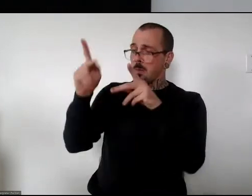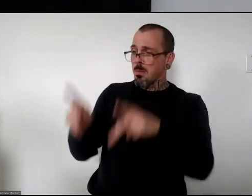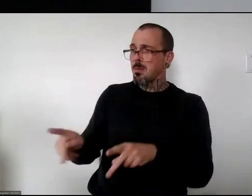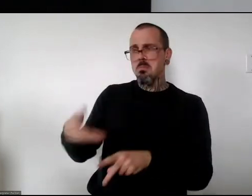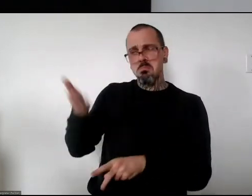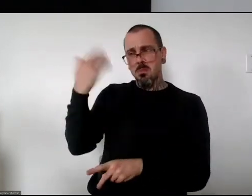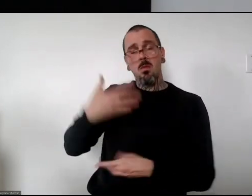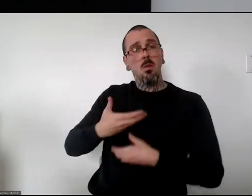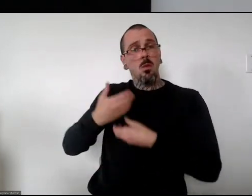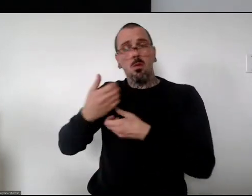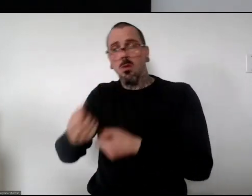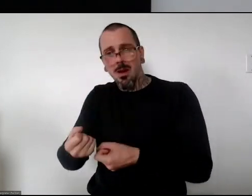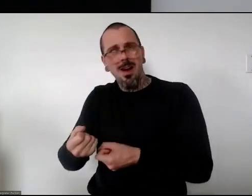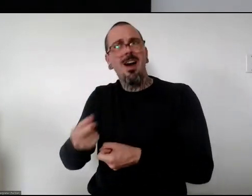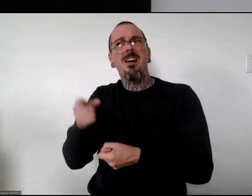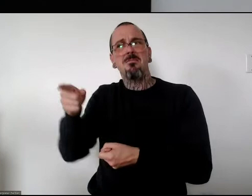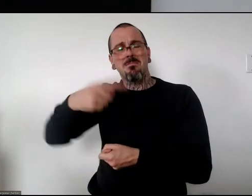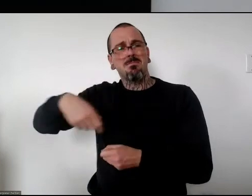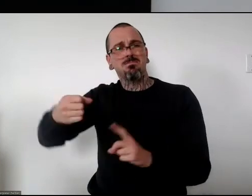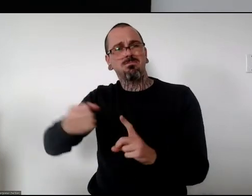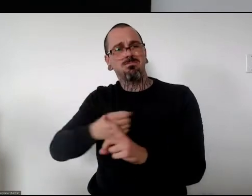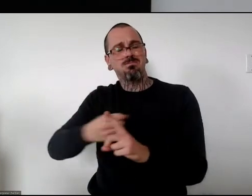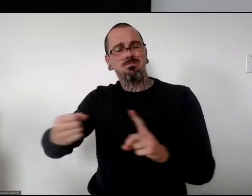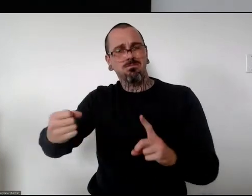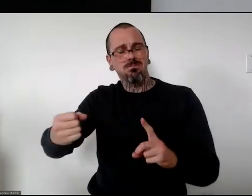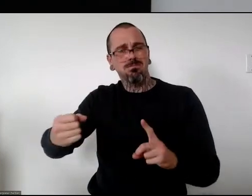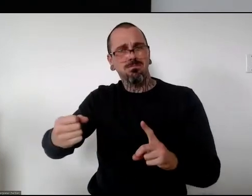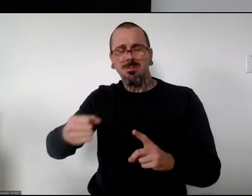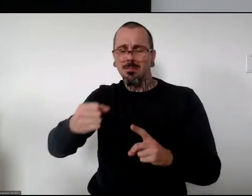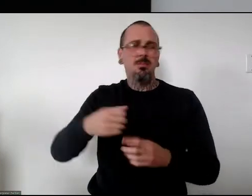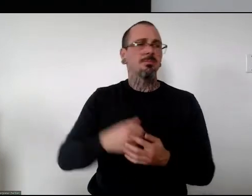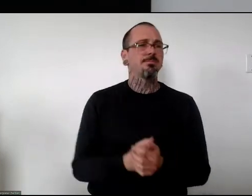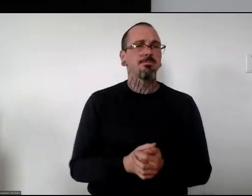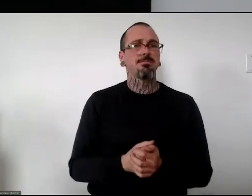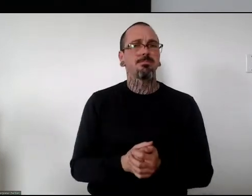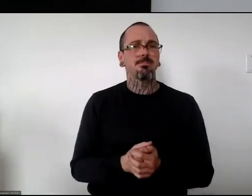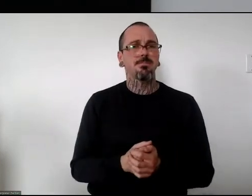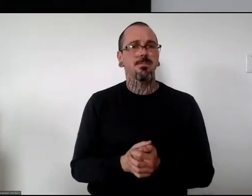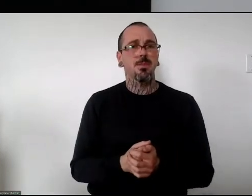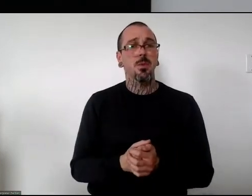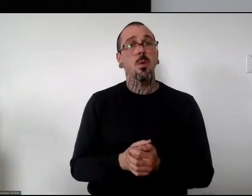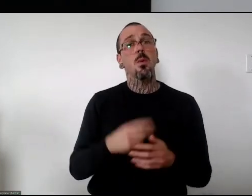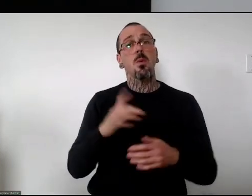Families have adopted the purple ribbon to remember and honor their loved ones